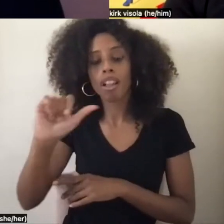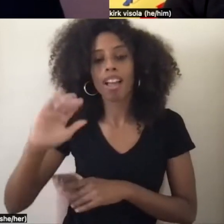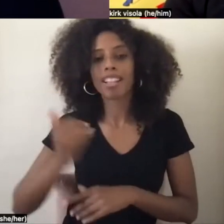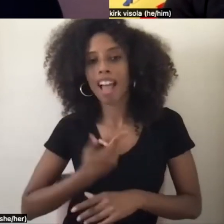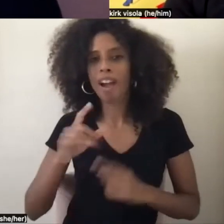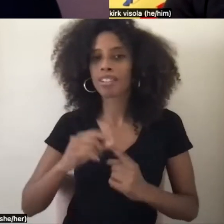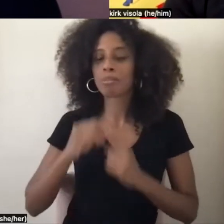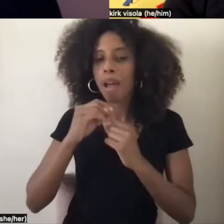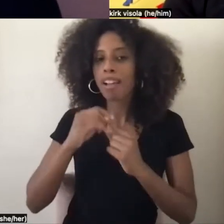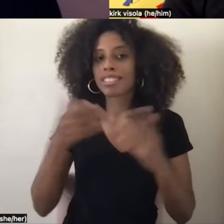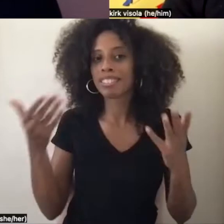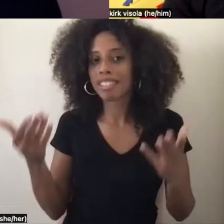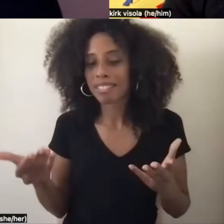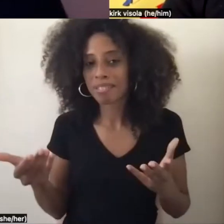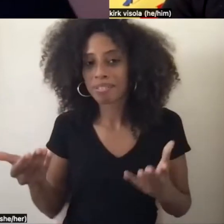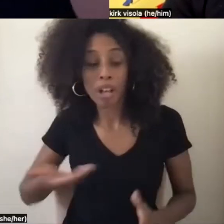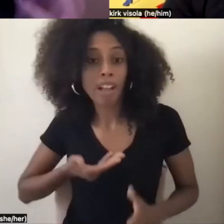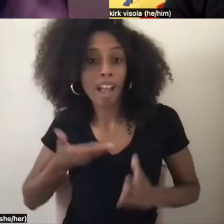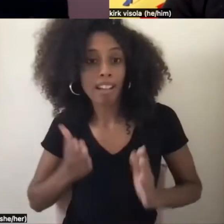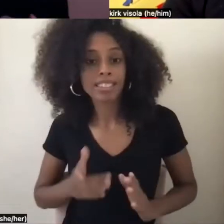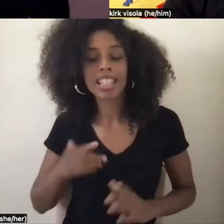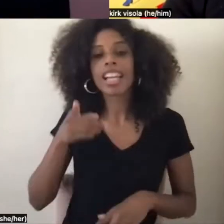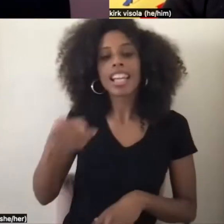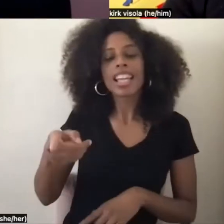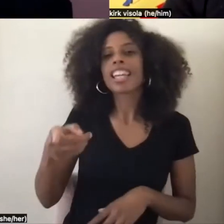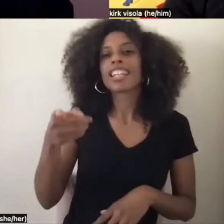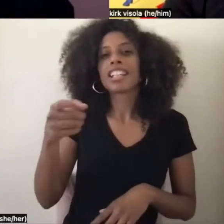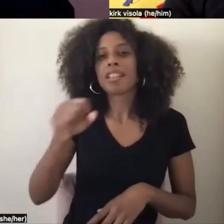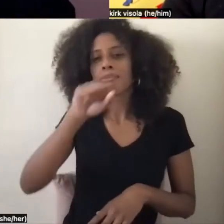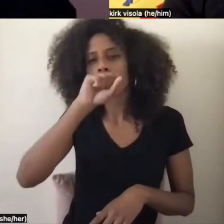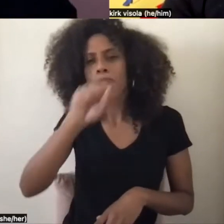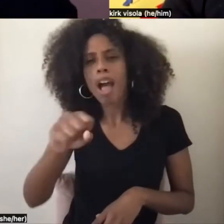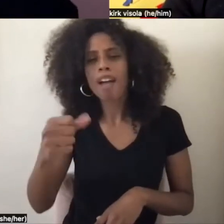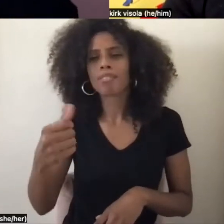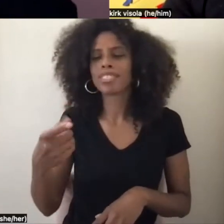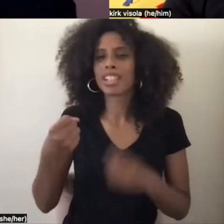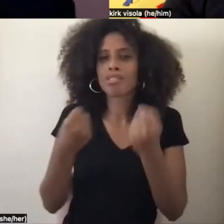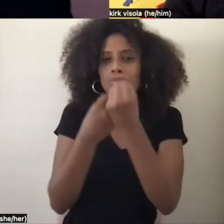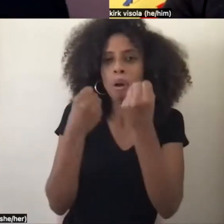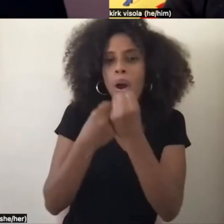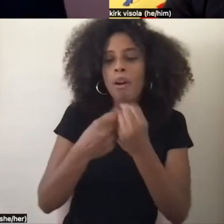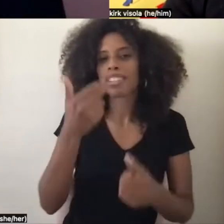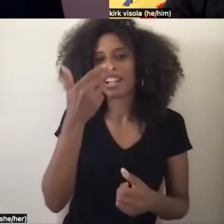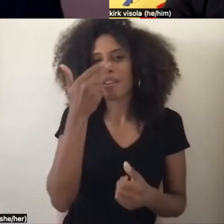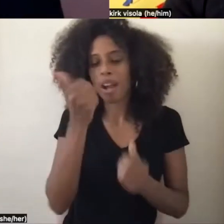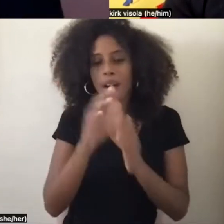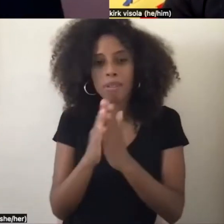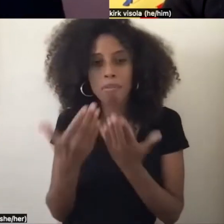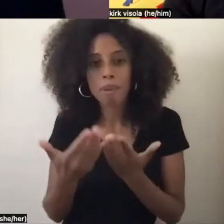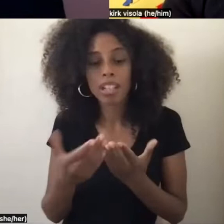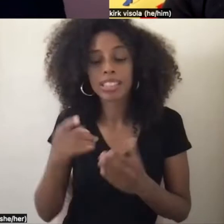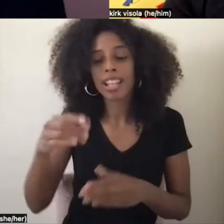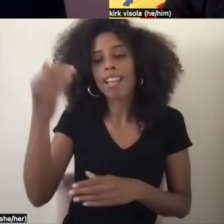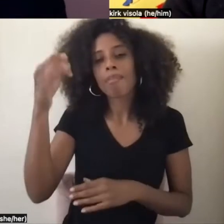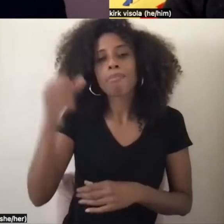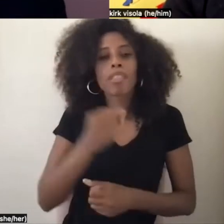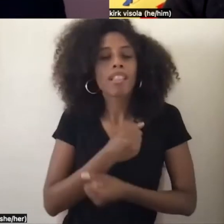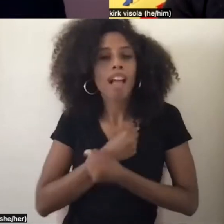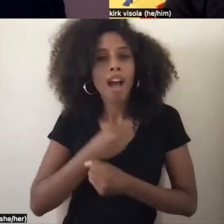that he loves to think inside the box. He spent his life creating compelling and innovative design